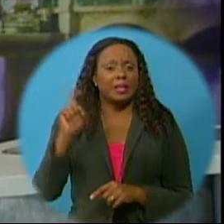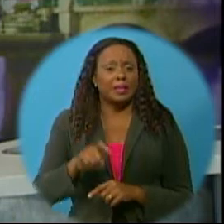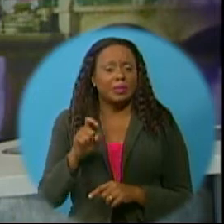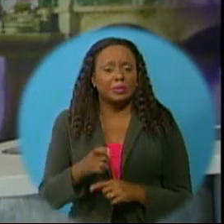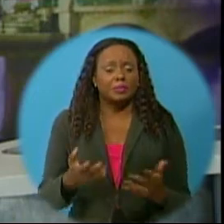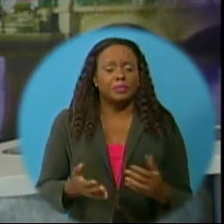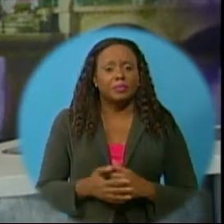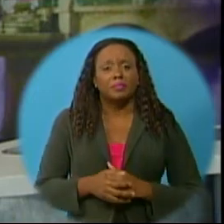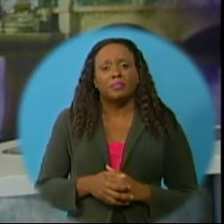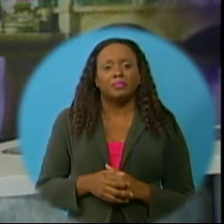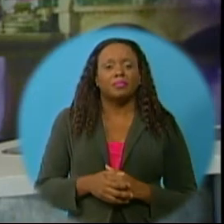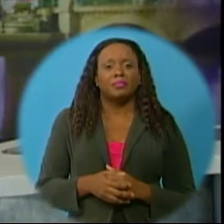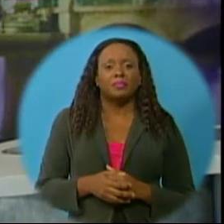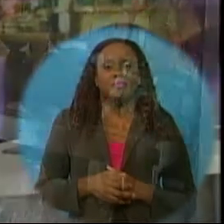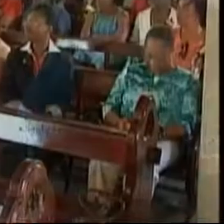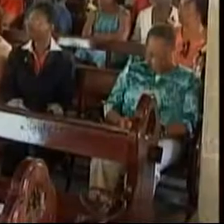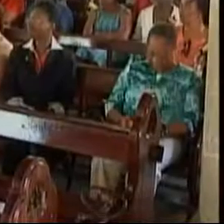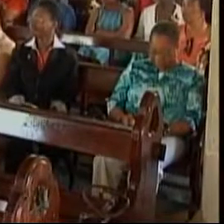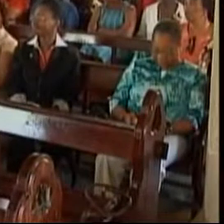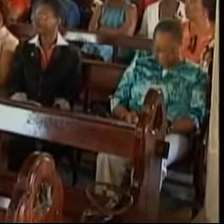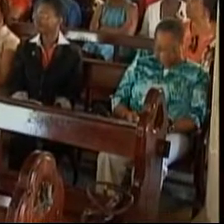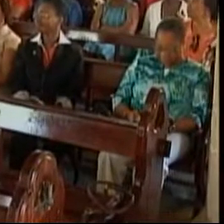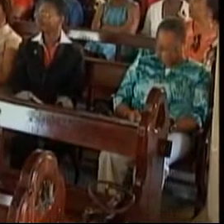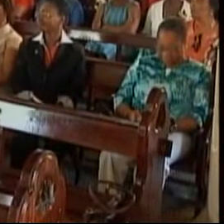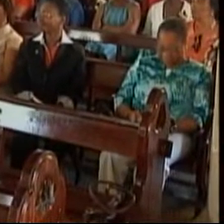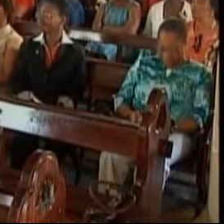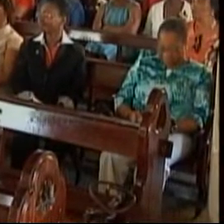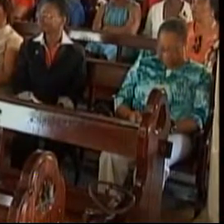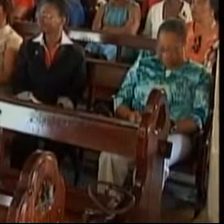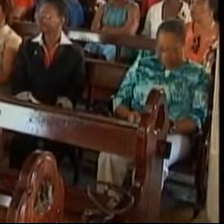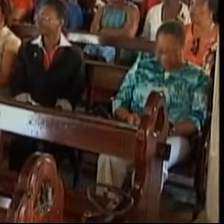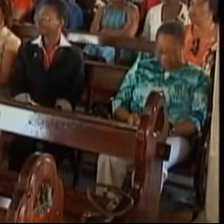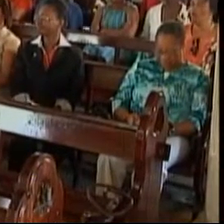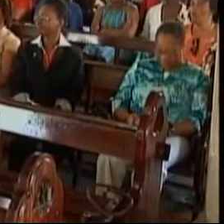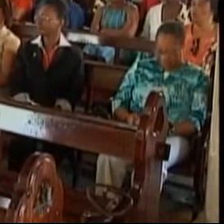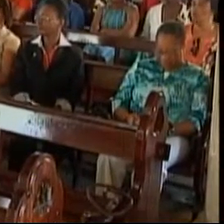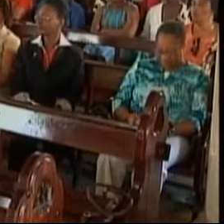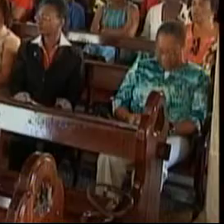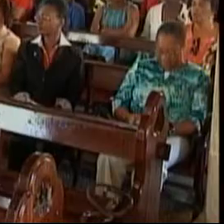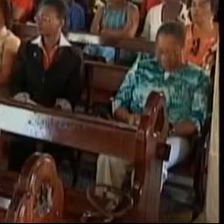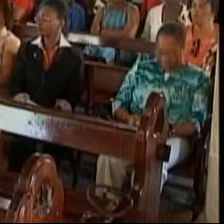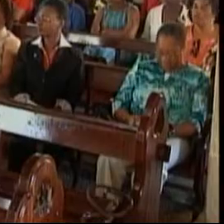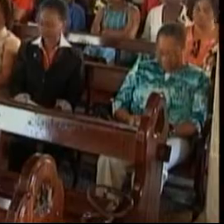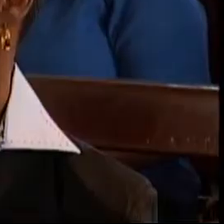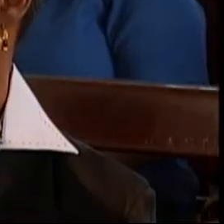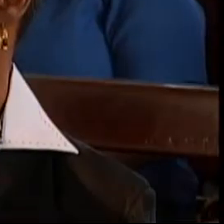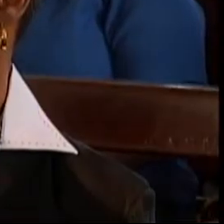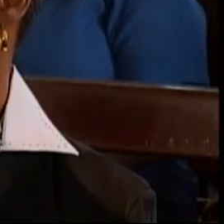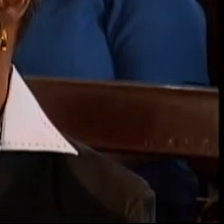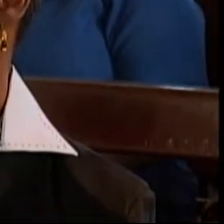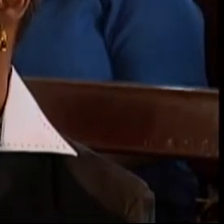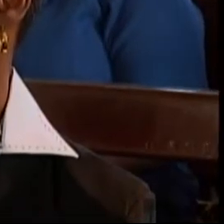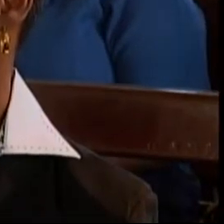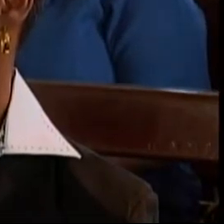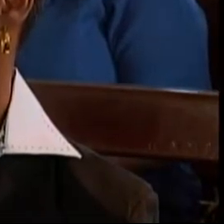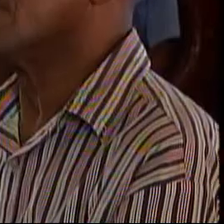to prove themselves. His comments came during his address at the graduation ceremony for the students of the Albert